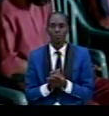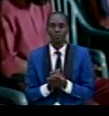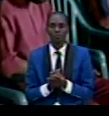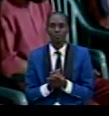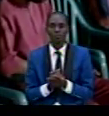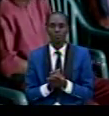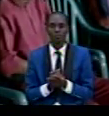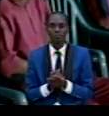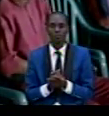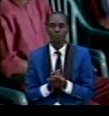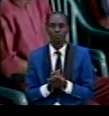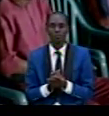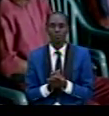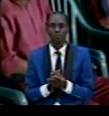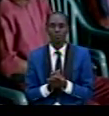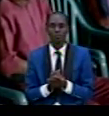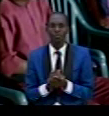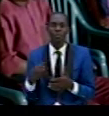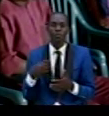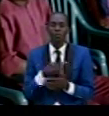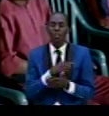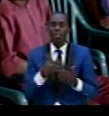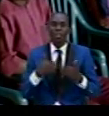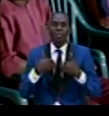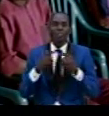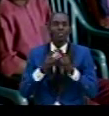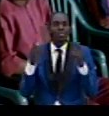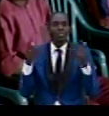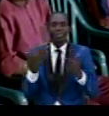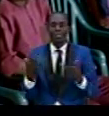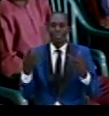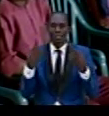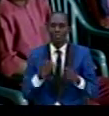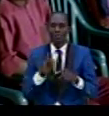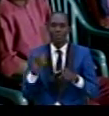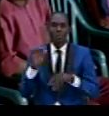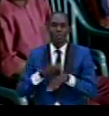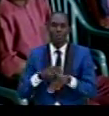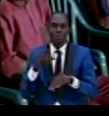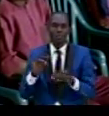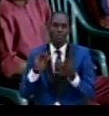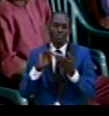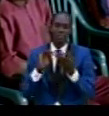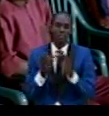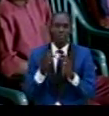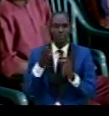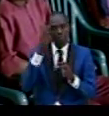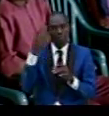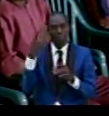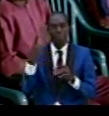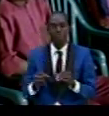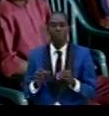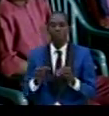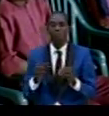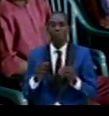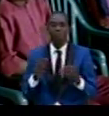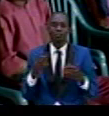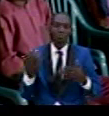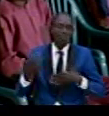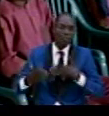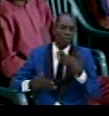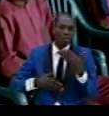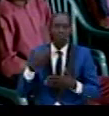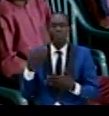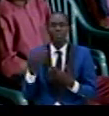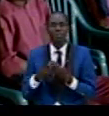We have great things happening online because the celebration of total freedom cannot cease. We